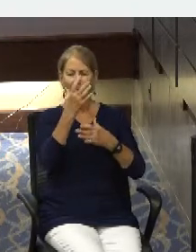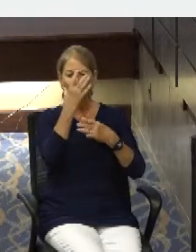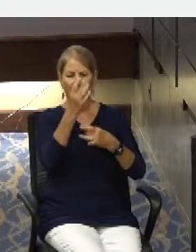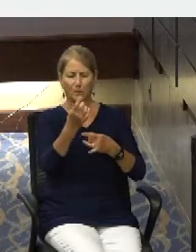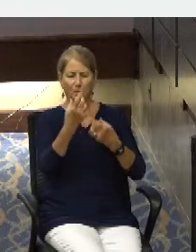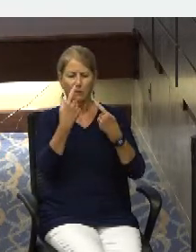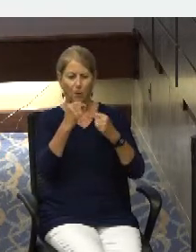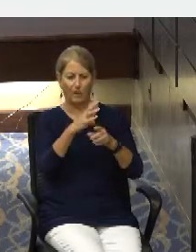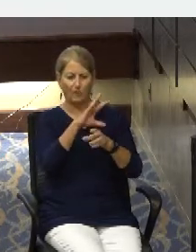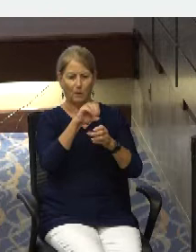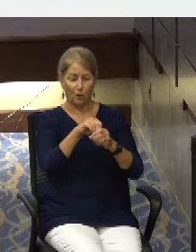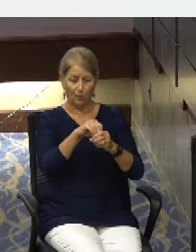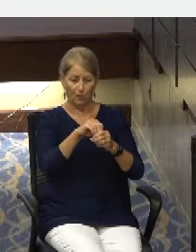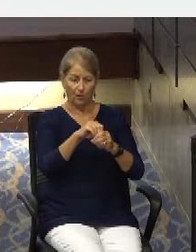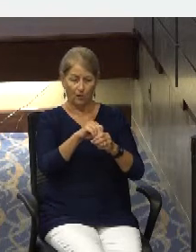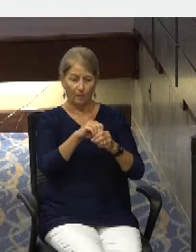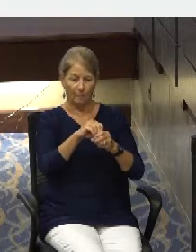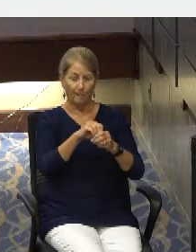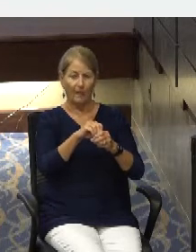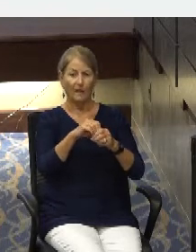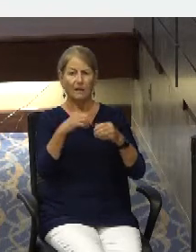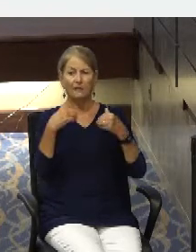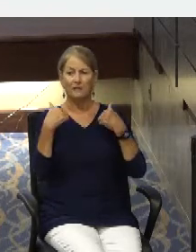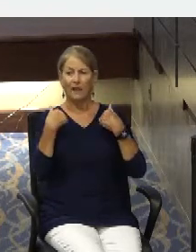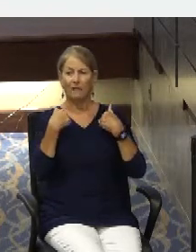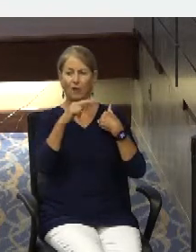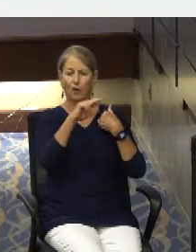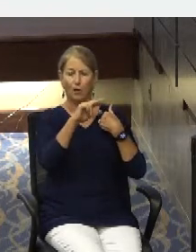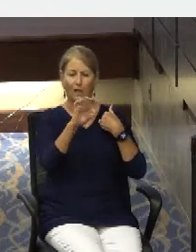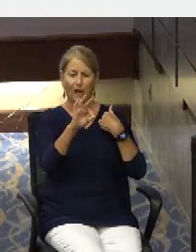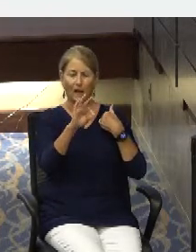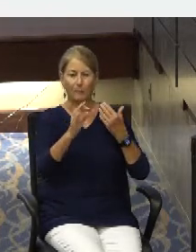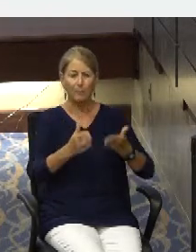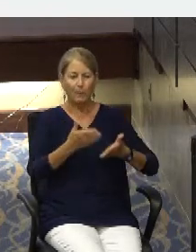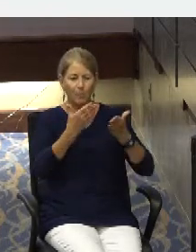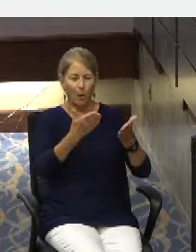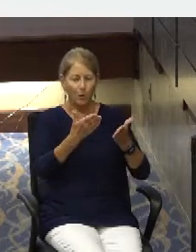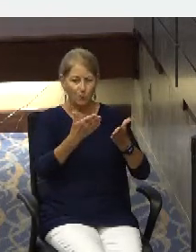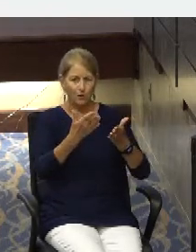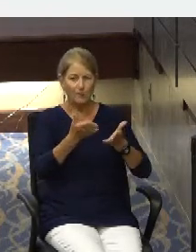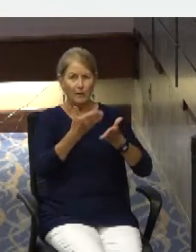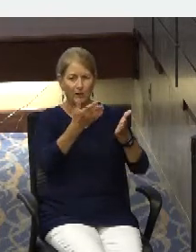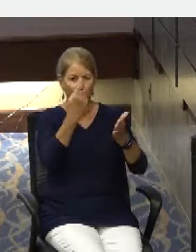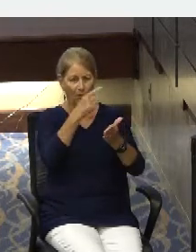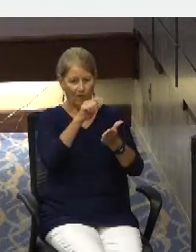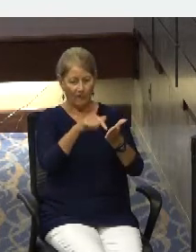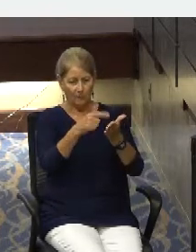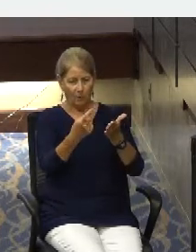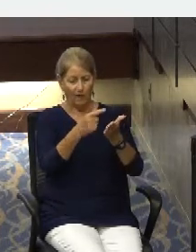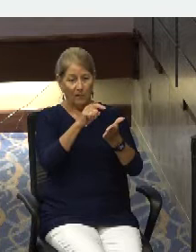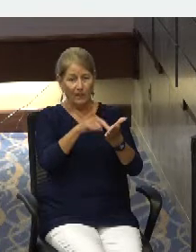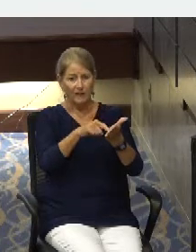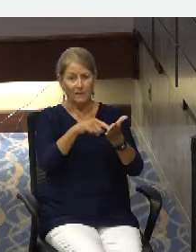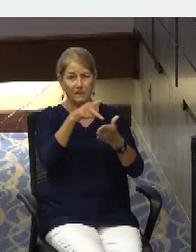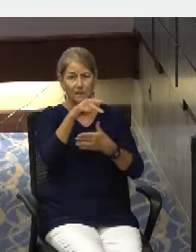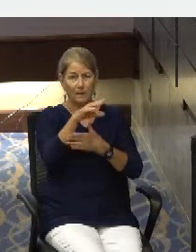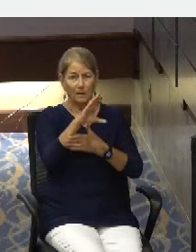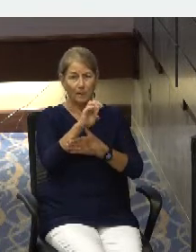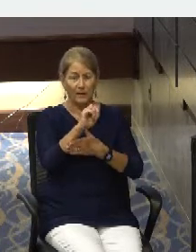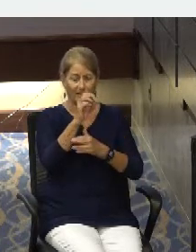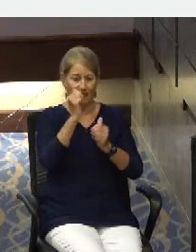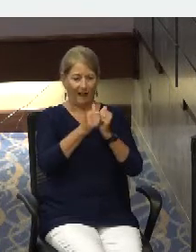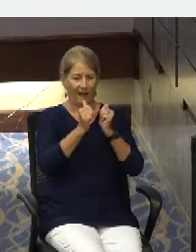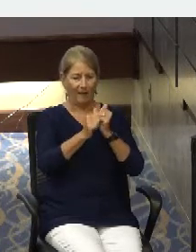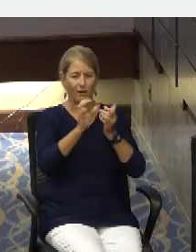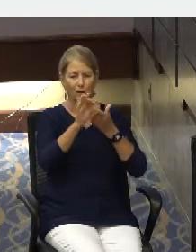incorporate. There were 39 proposals submitted for this particular call. This piece was in every scorer's top